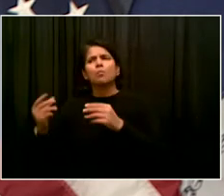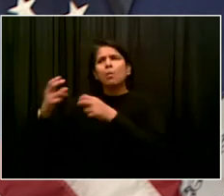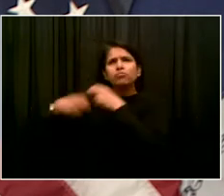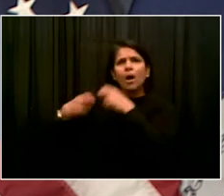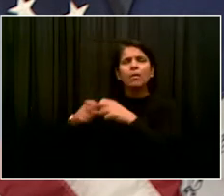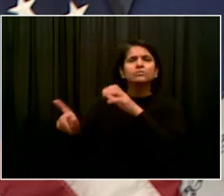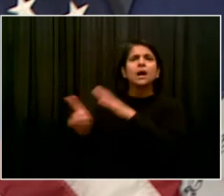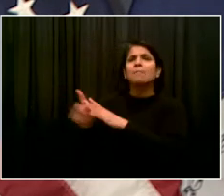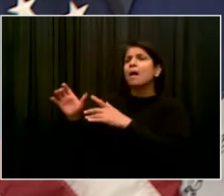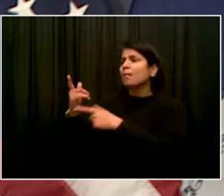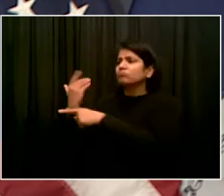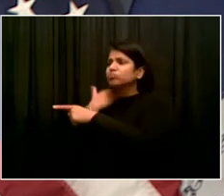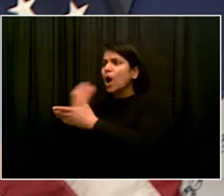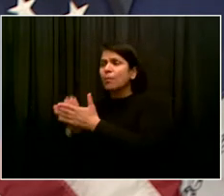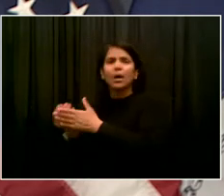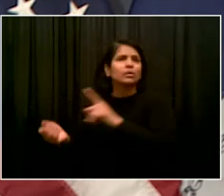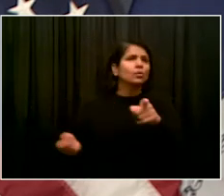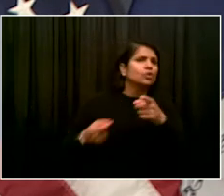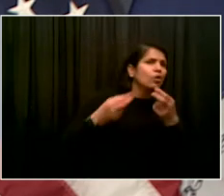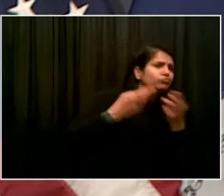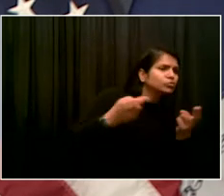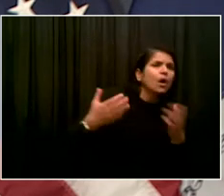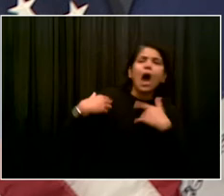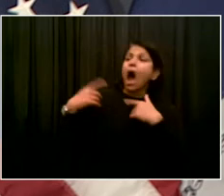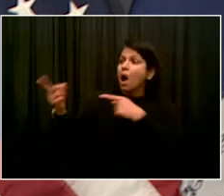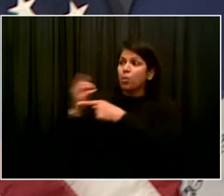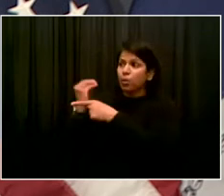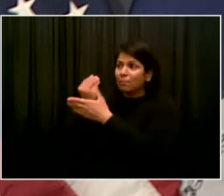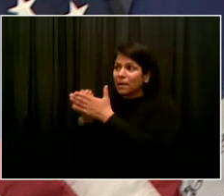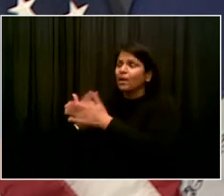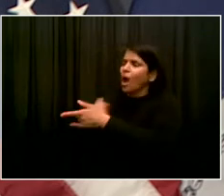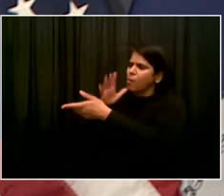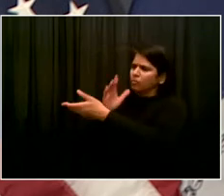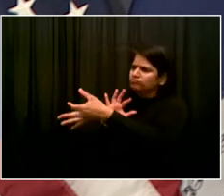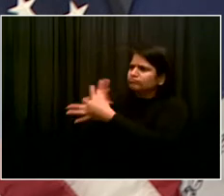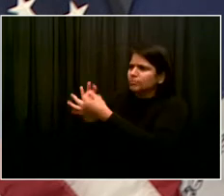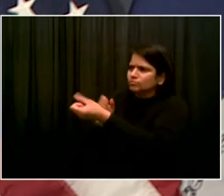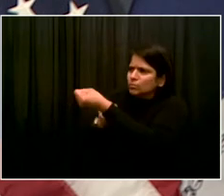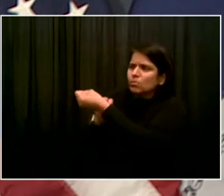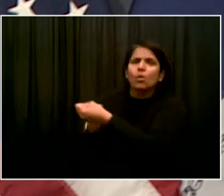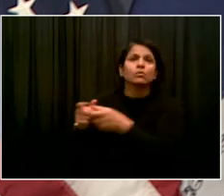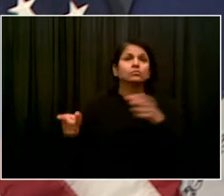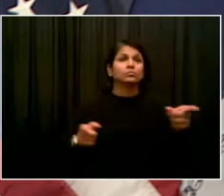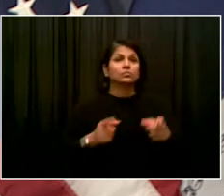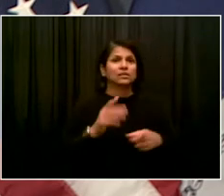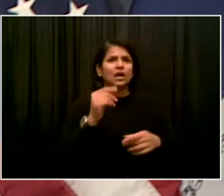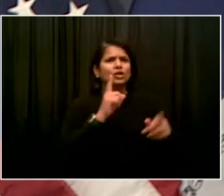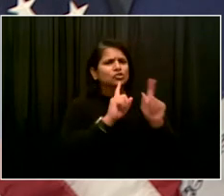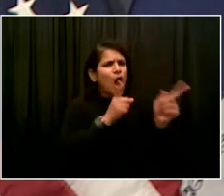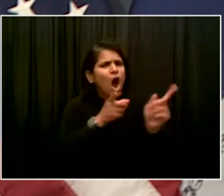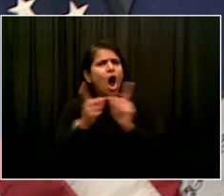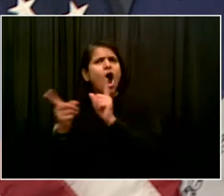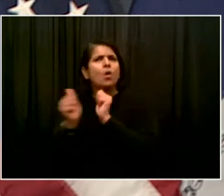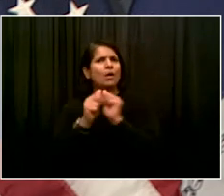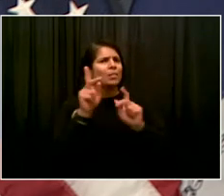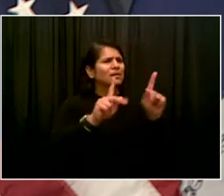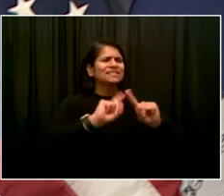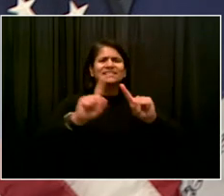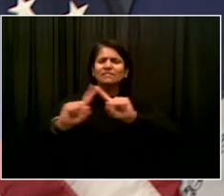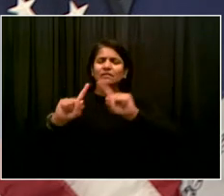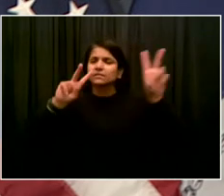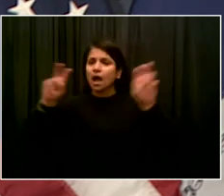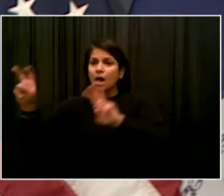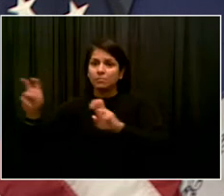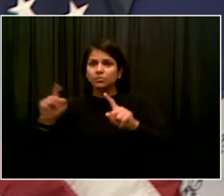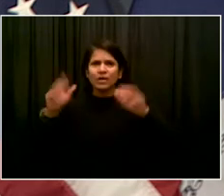violence interrupters, people like Aisha Sekou, Mike Perry, Erica Ford, you know, I was just so struck by their tenacity in the